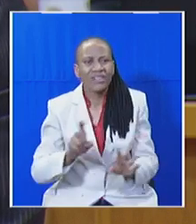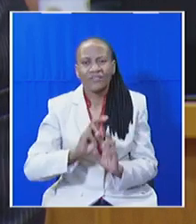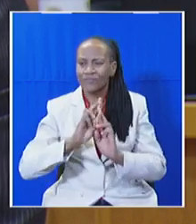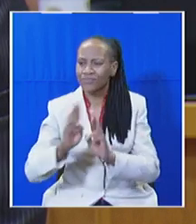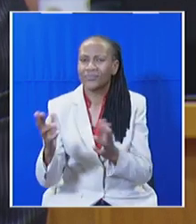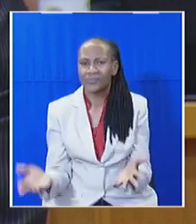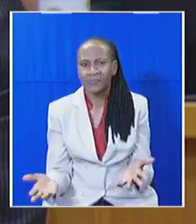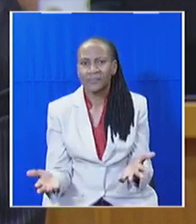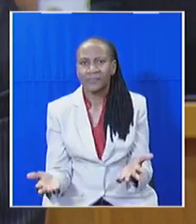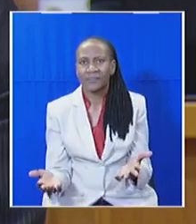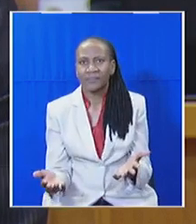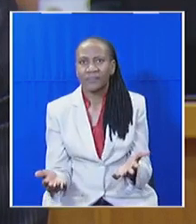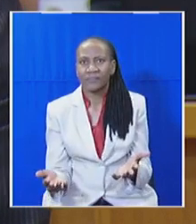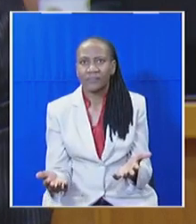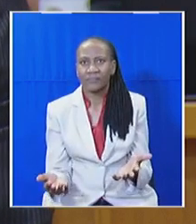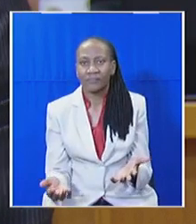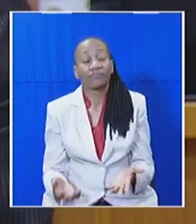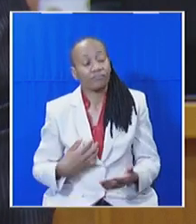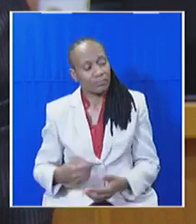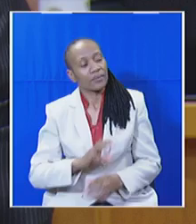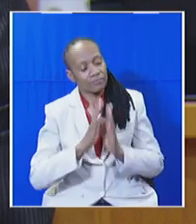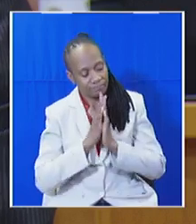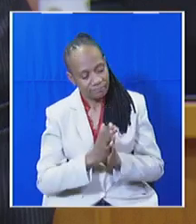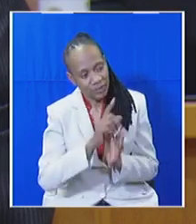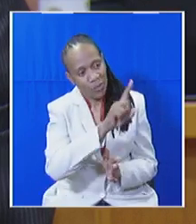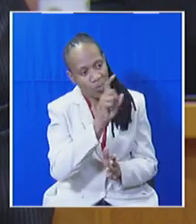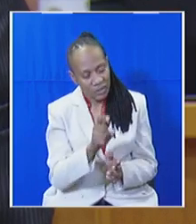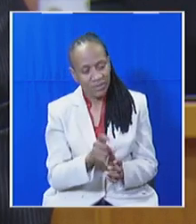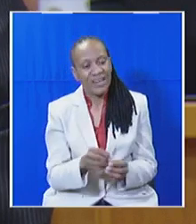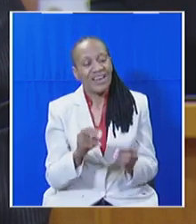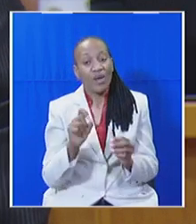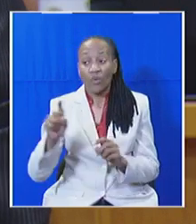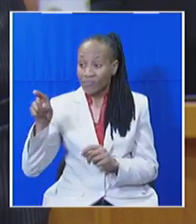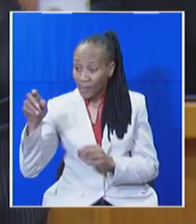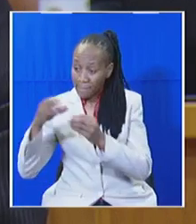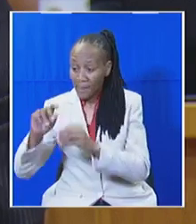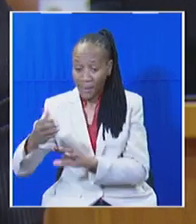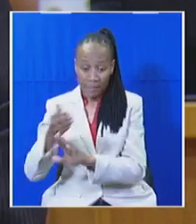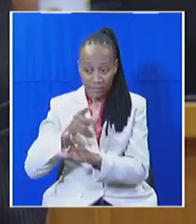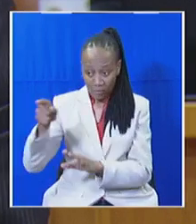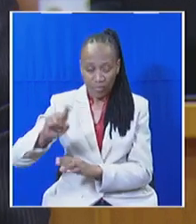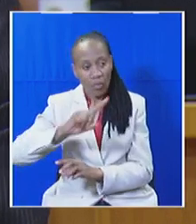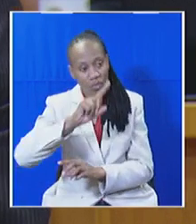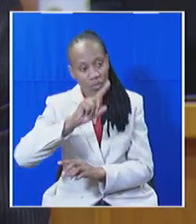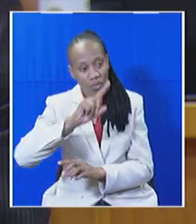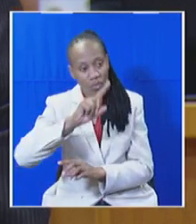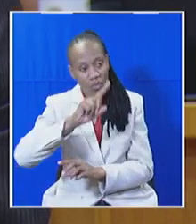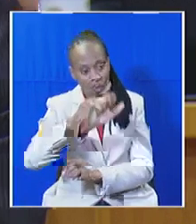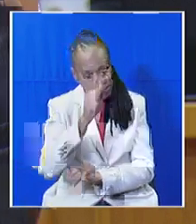process. So I would ask that the President answers the Honourable Lewis's question. Will South Africa